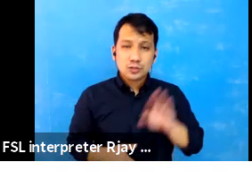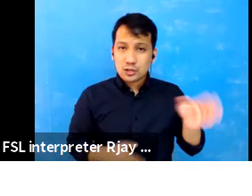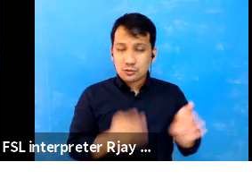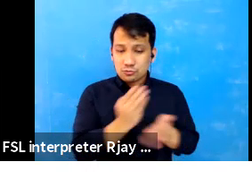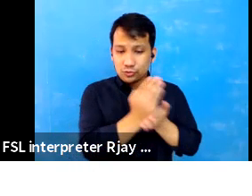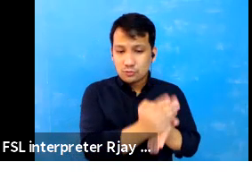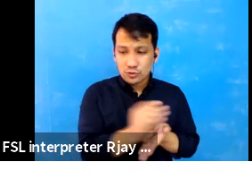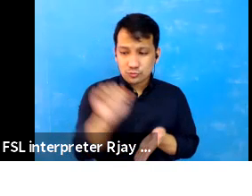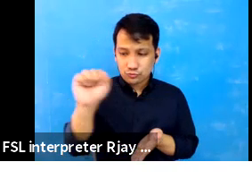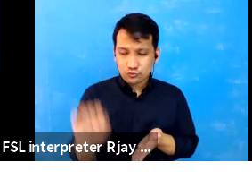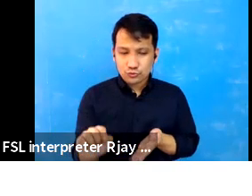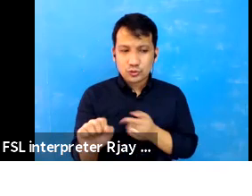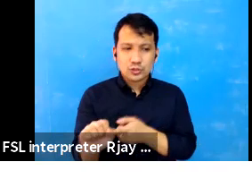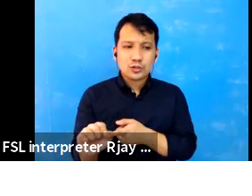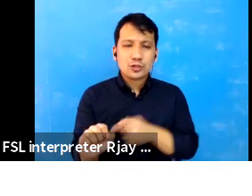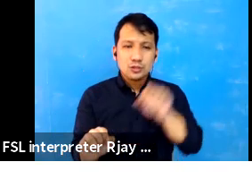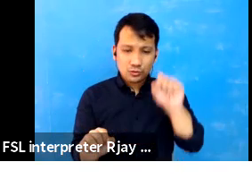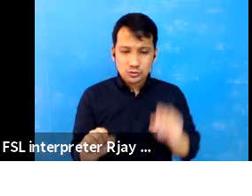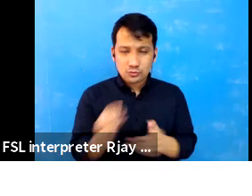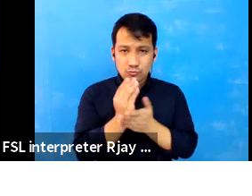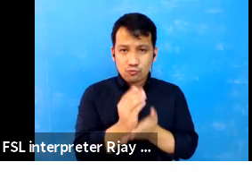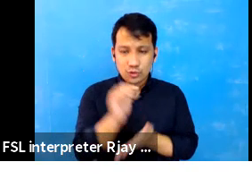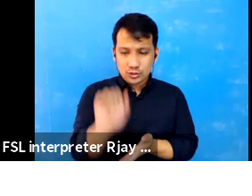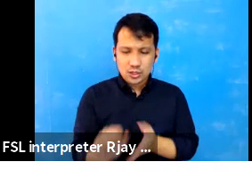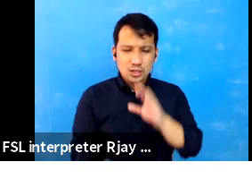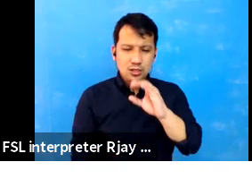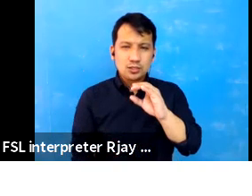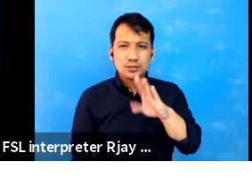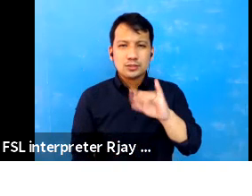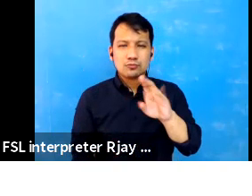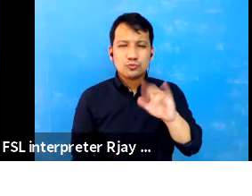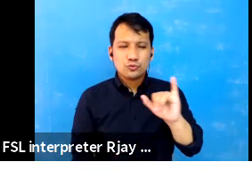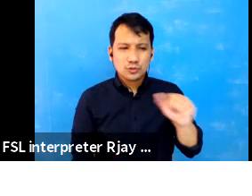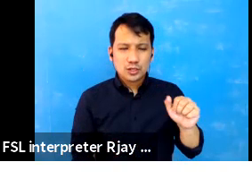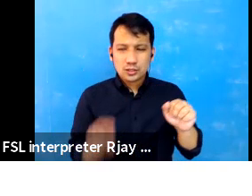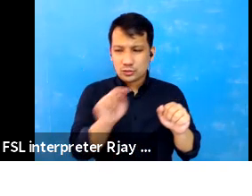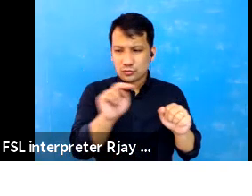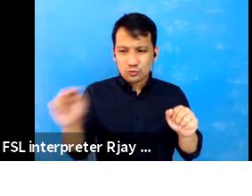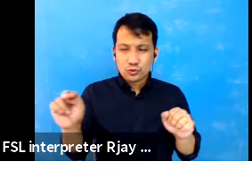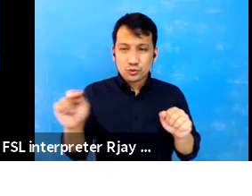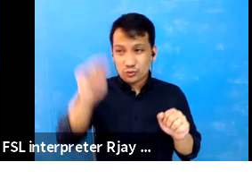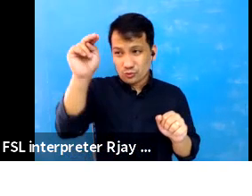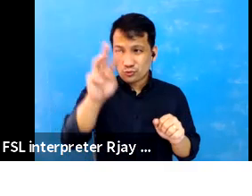del Sur and Zamboanga Sibugay. On the northwest is the Sulu Sea.